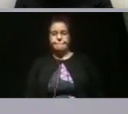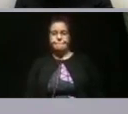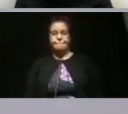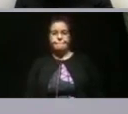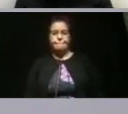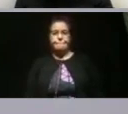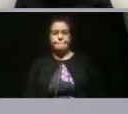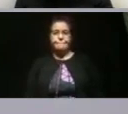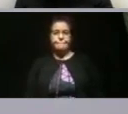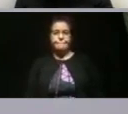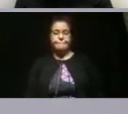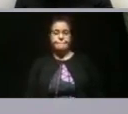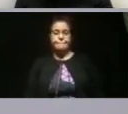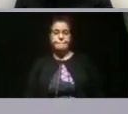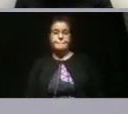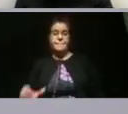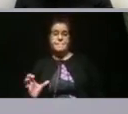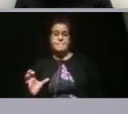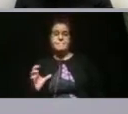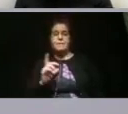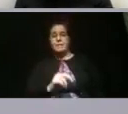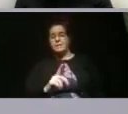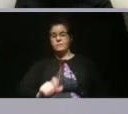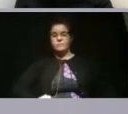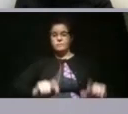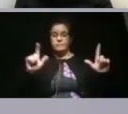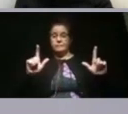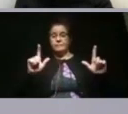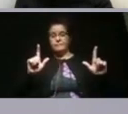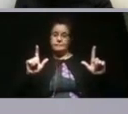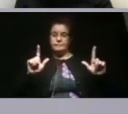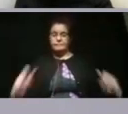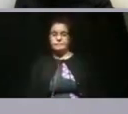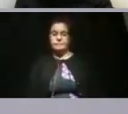let me get back to, yeah, um,